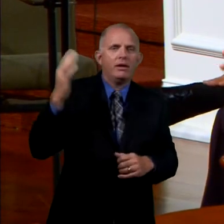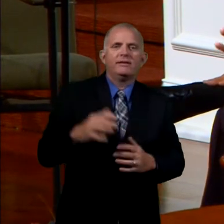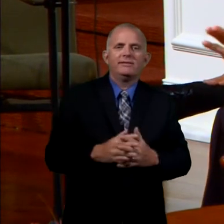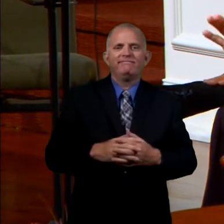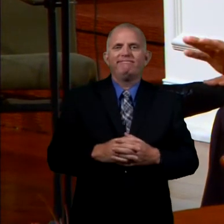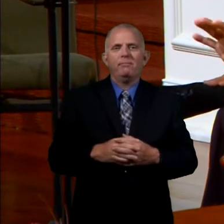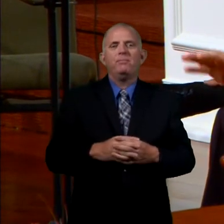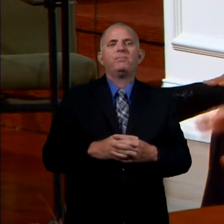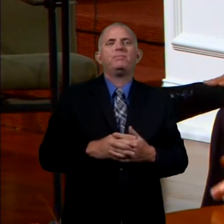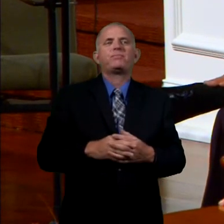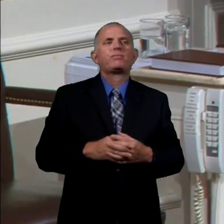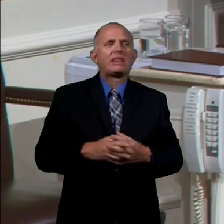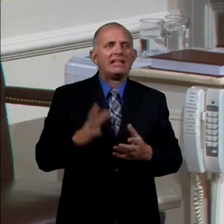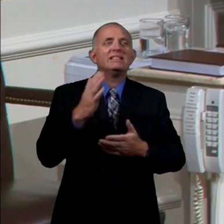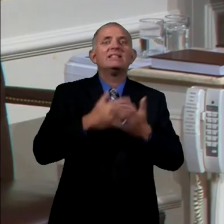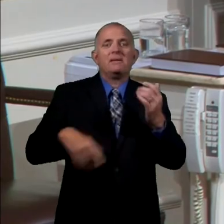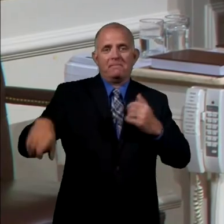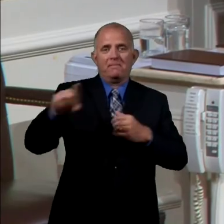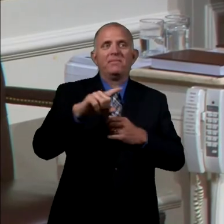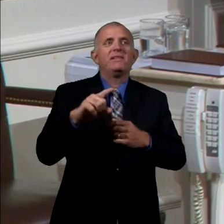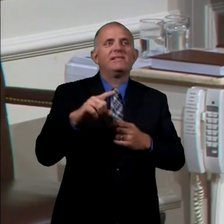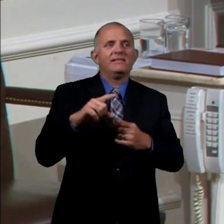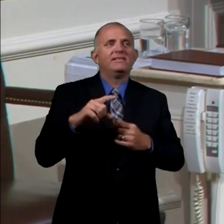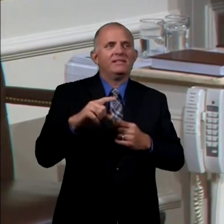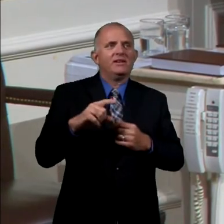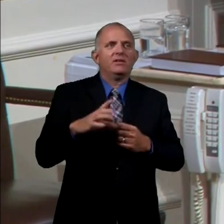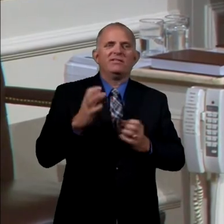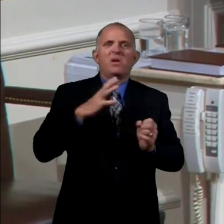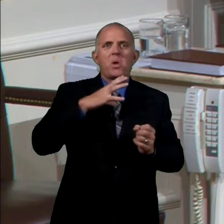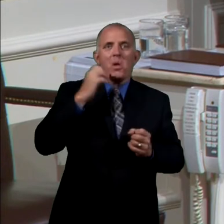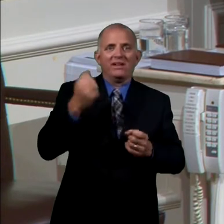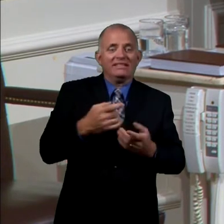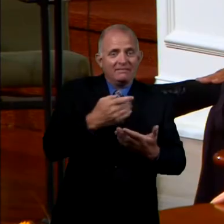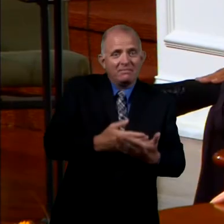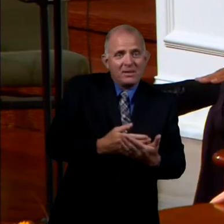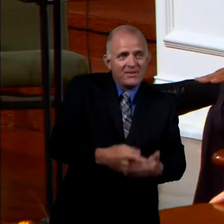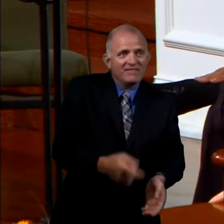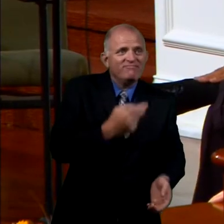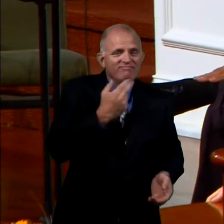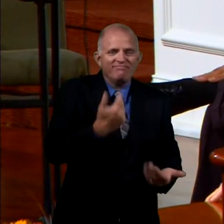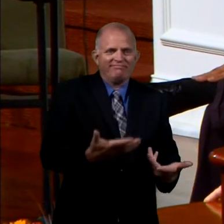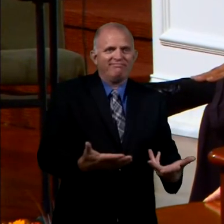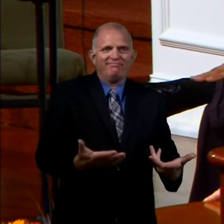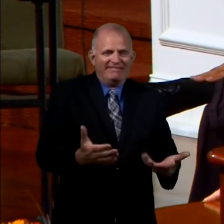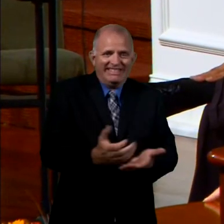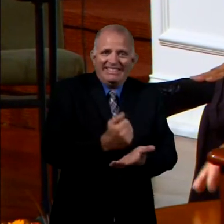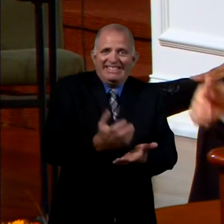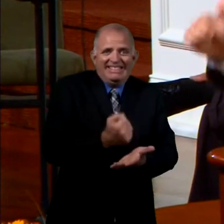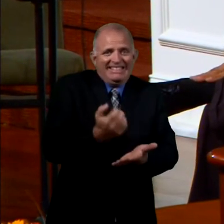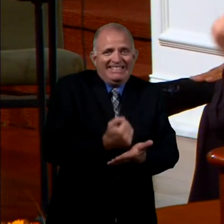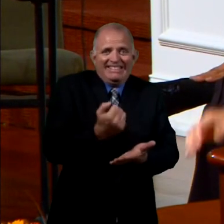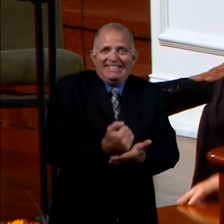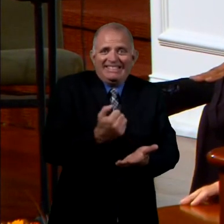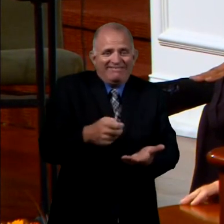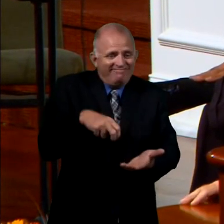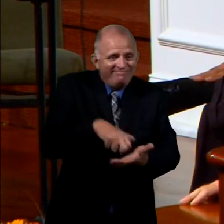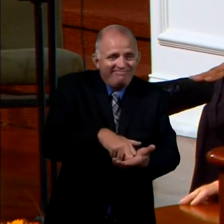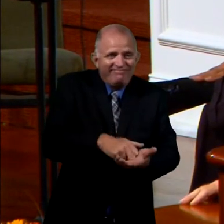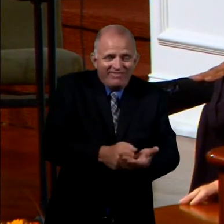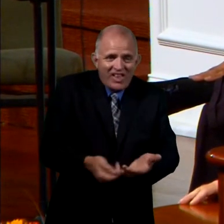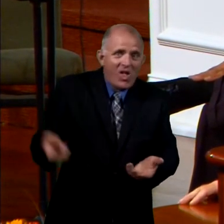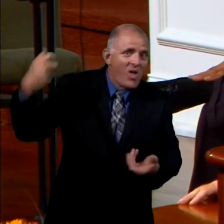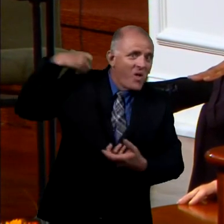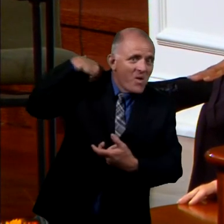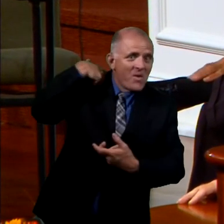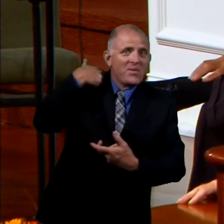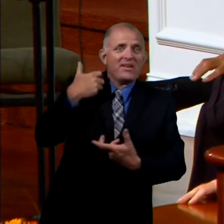But some of you have kids at that age. Take the time to do that. Take the time to get in your knees and let them ride in your back. I cannot